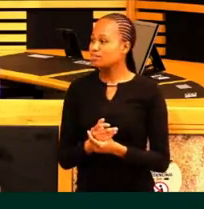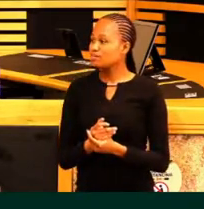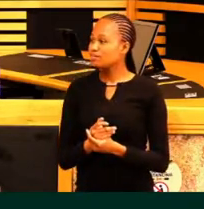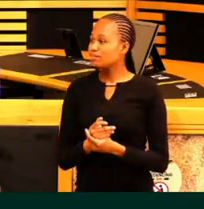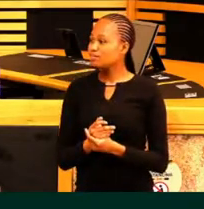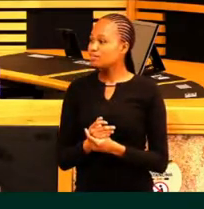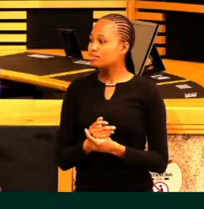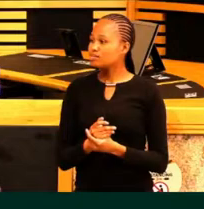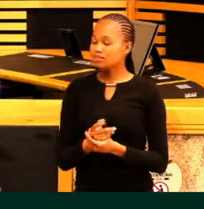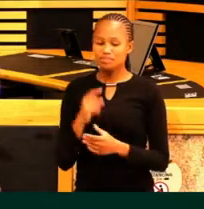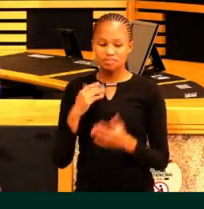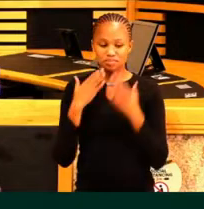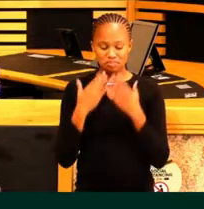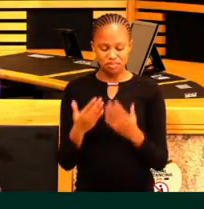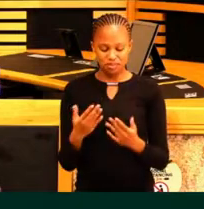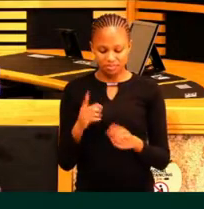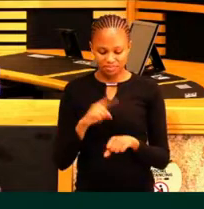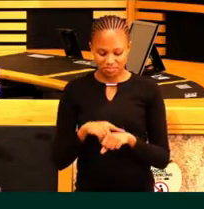tuba